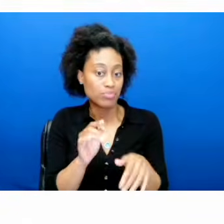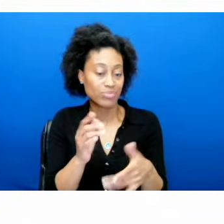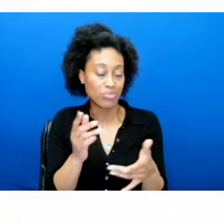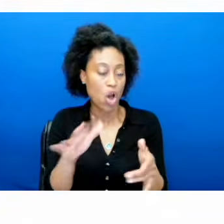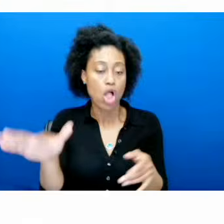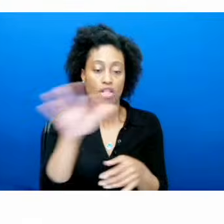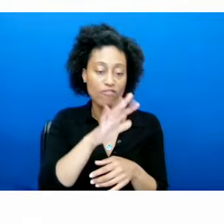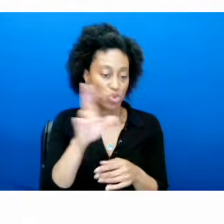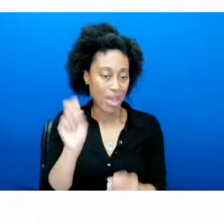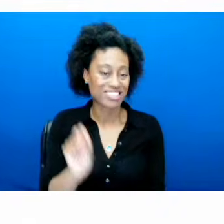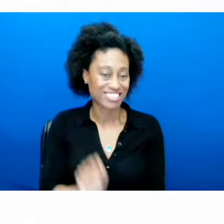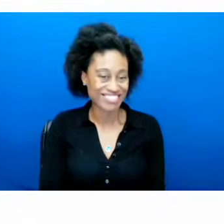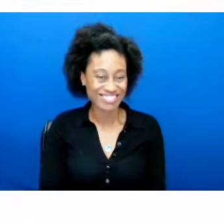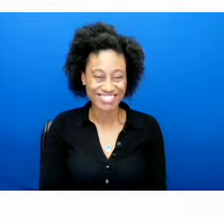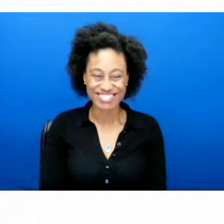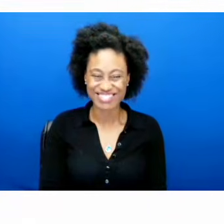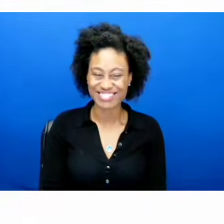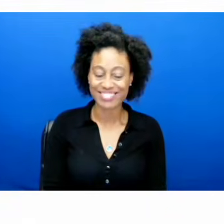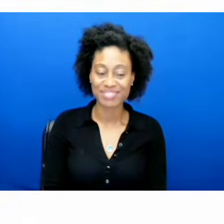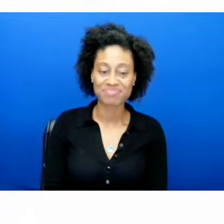country.